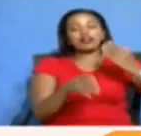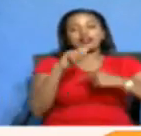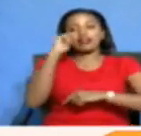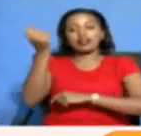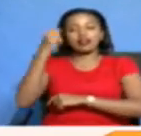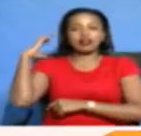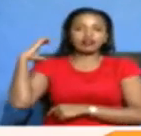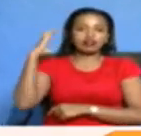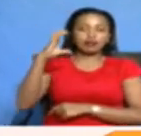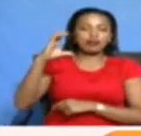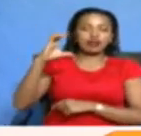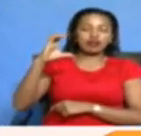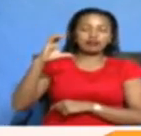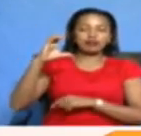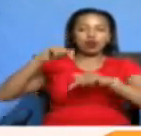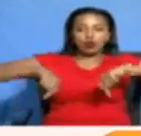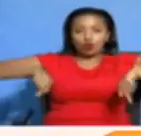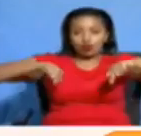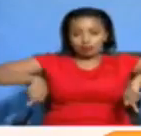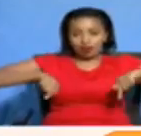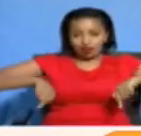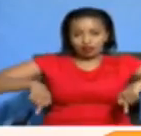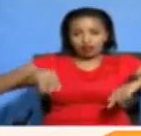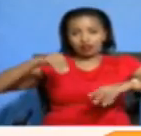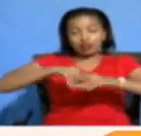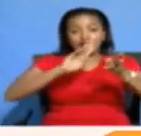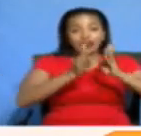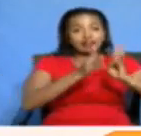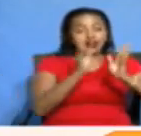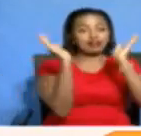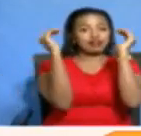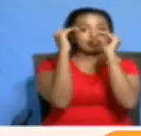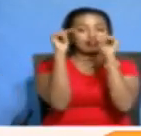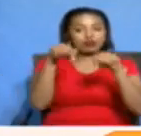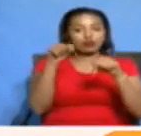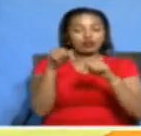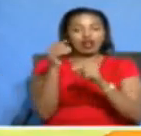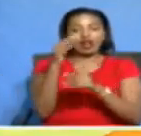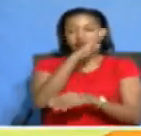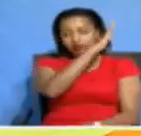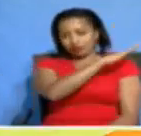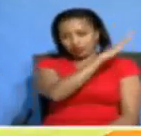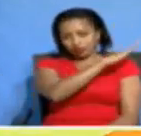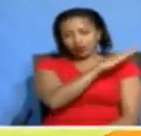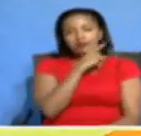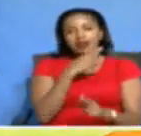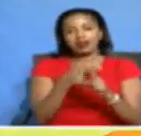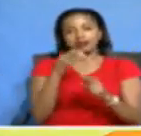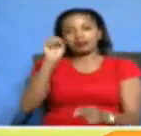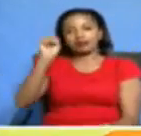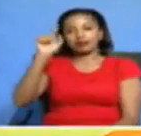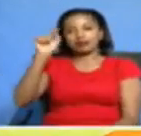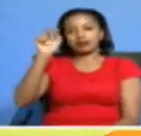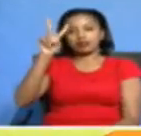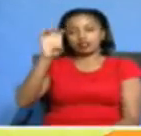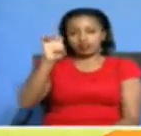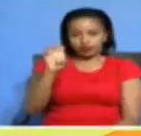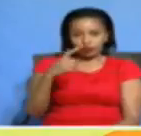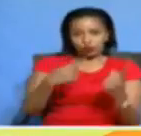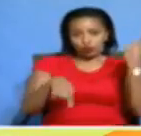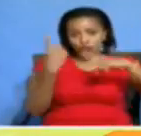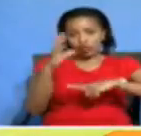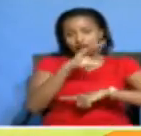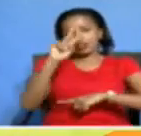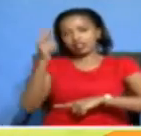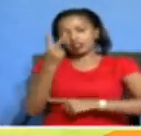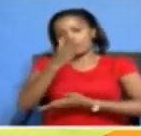Mahia FC 1-0 at the Kasarani Stadium this afternoon. Super sub Sydney Lokale came off the bench to score a superb winner early in the second